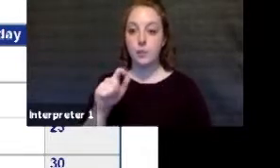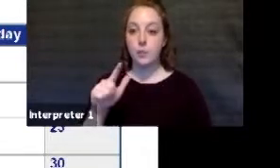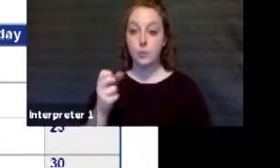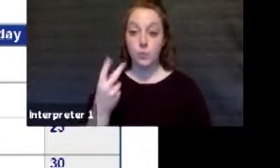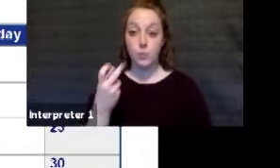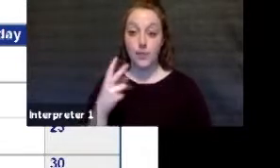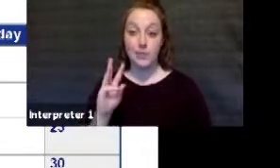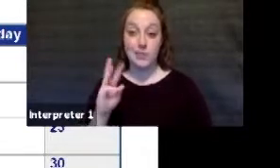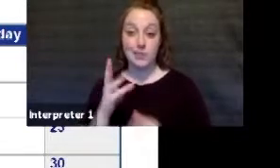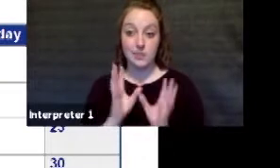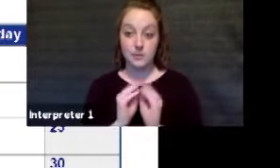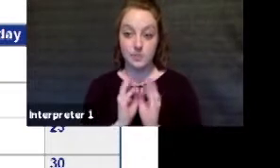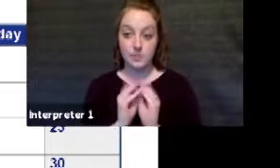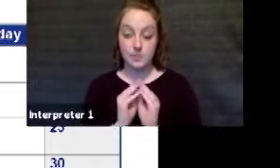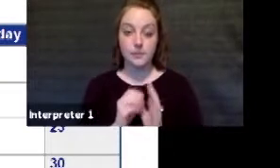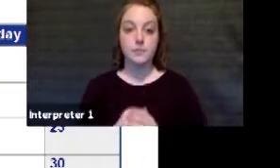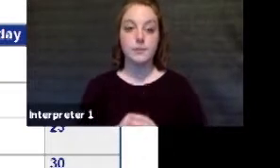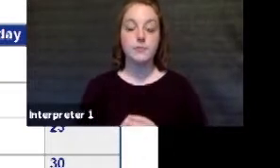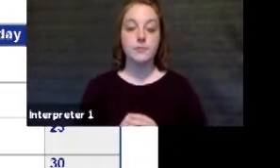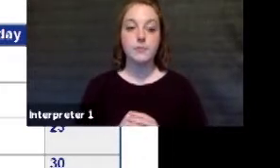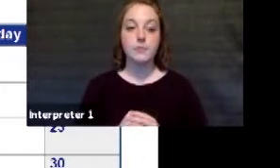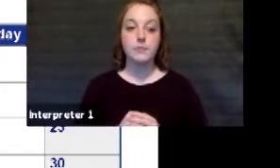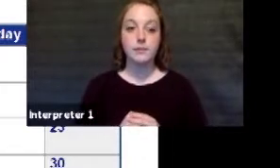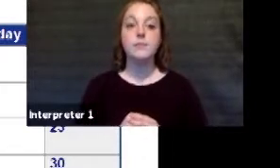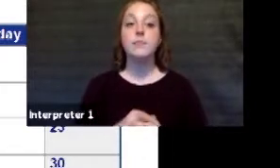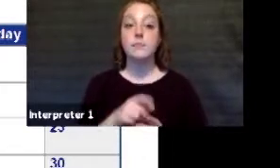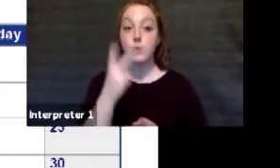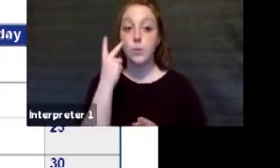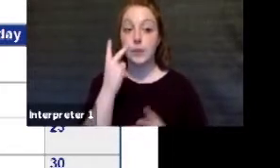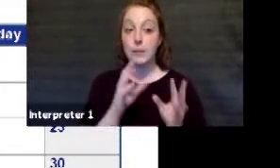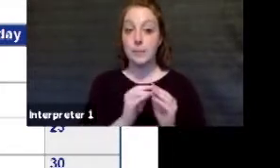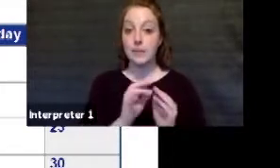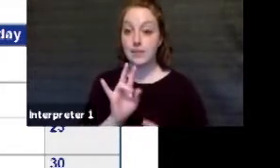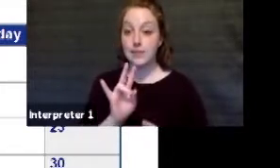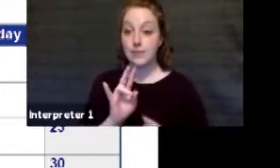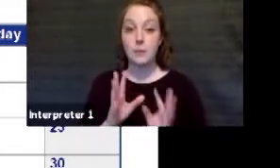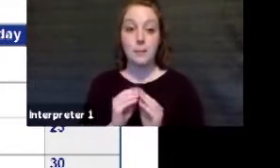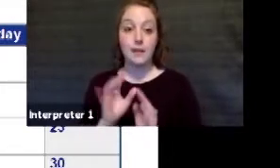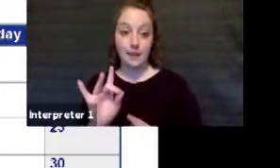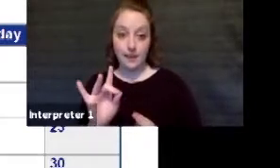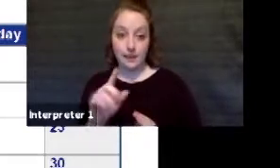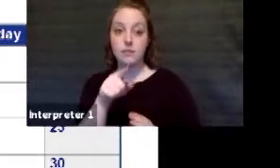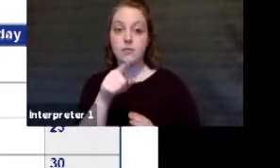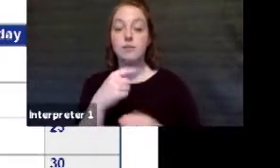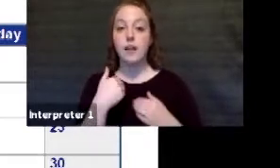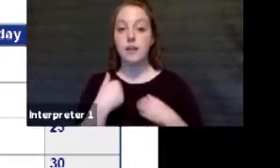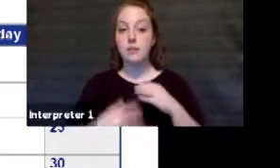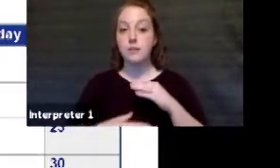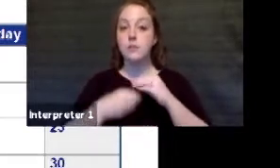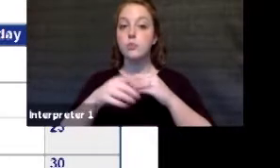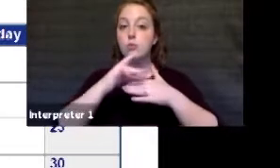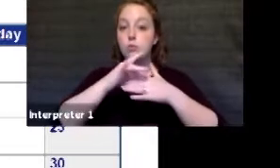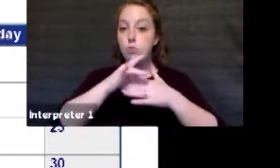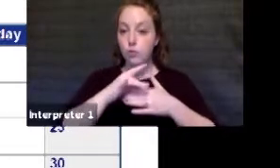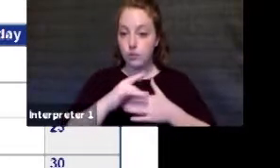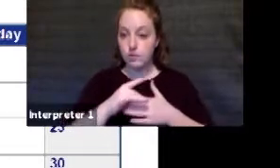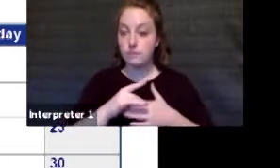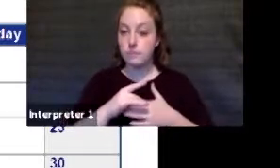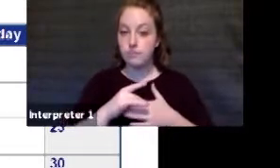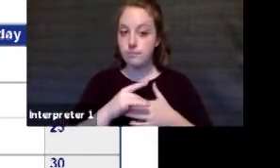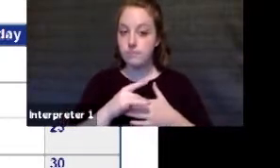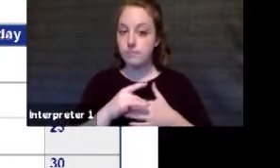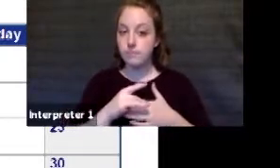meeting. And you'll see here, meeting seven and meeting eight, we've started lining up some additional content as we're rounding this out,